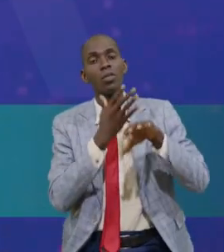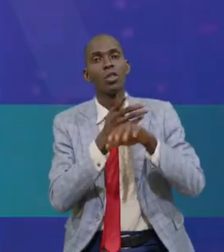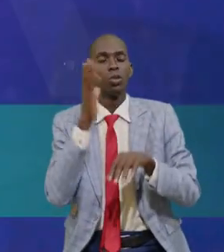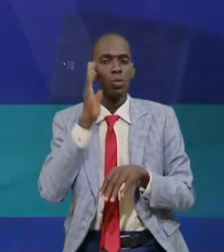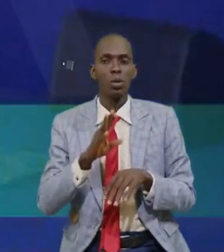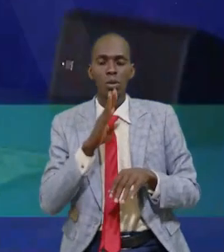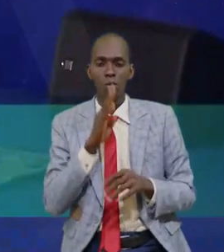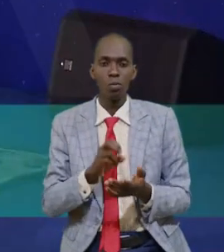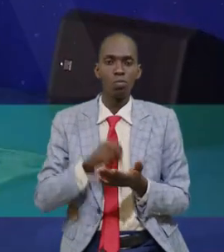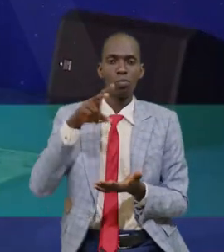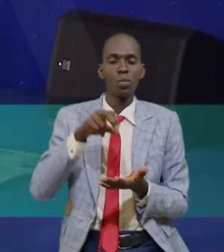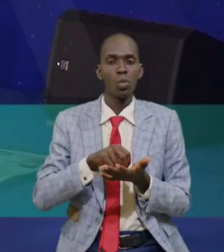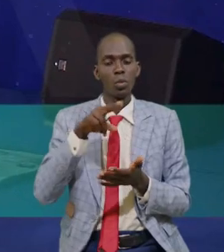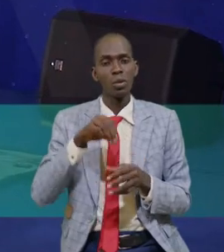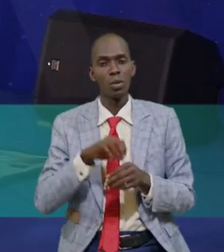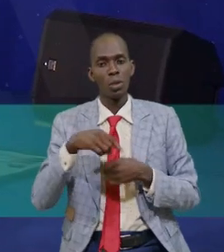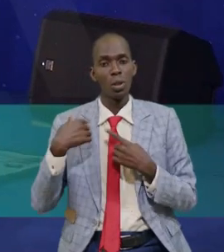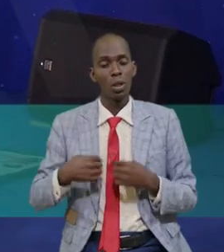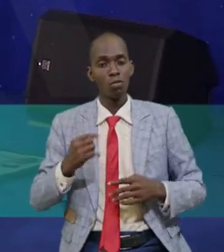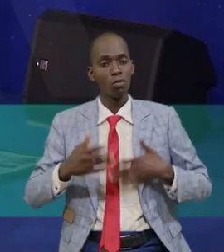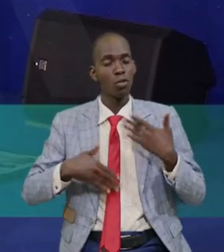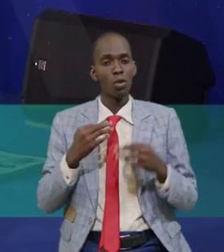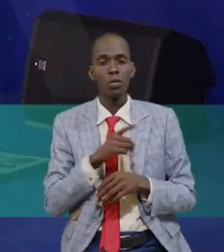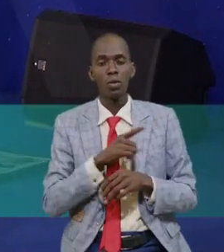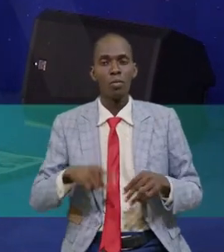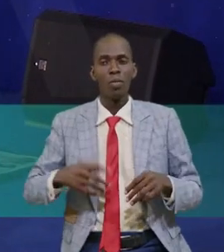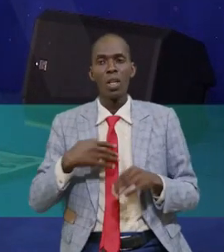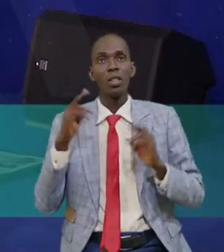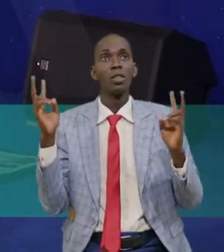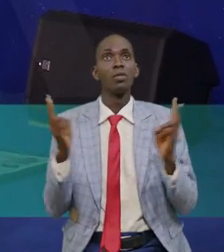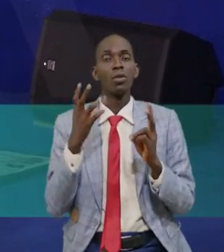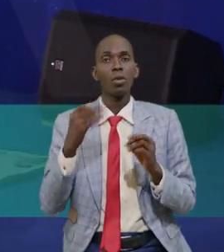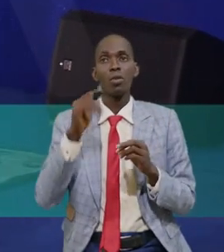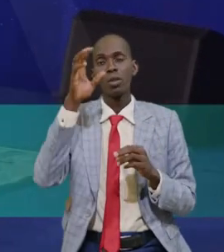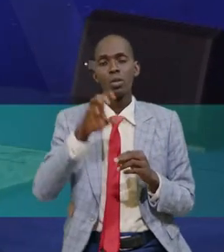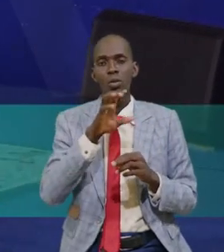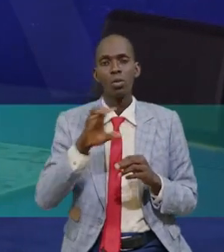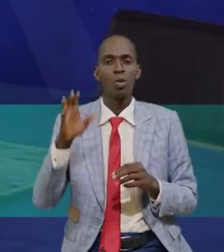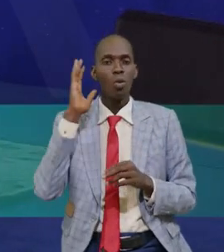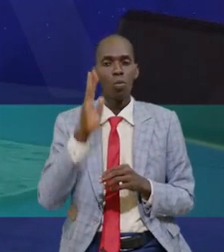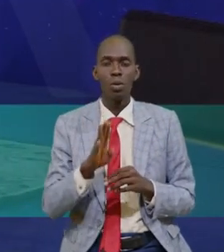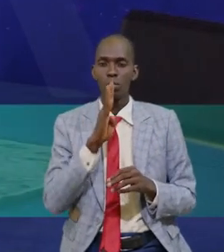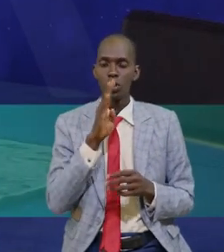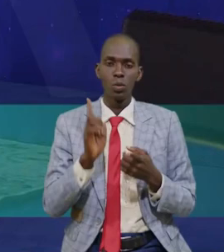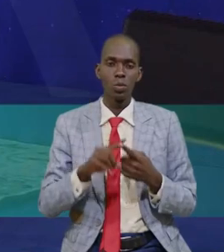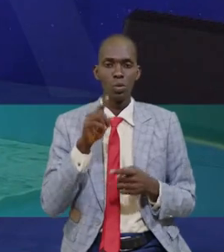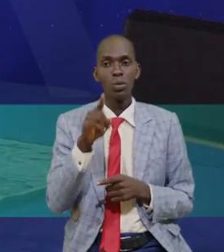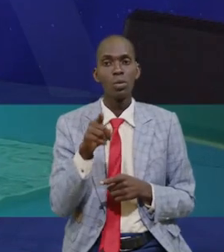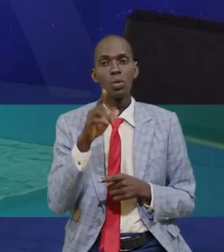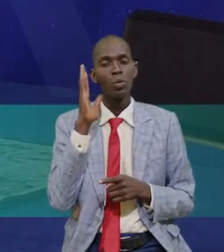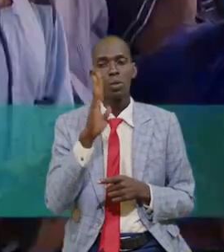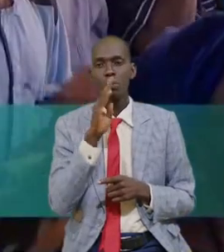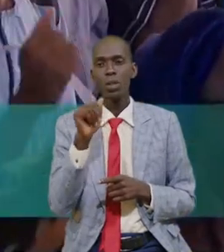The joy of the Lord and the victory of the cross will belong to you. You'll be an overcomer